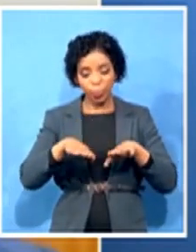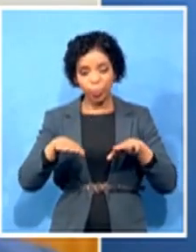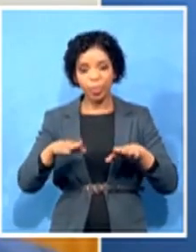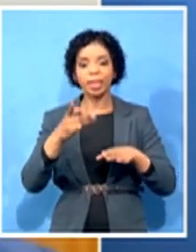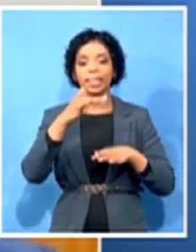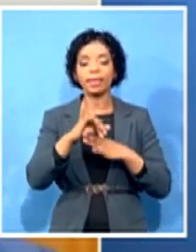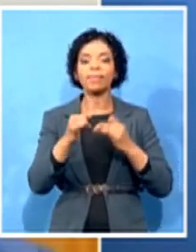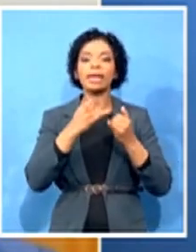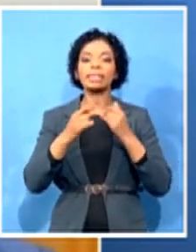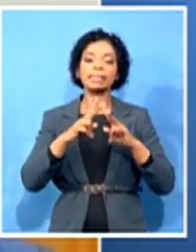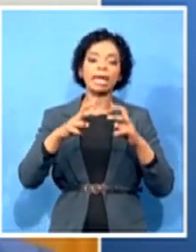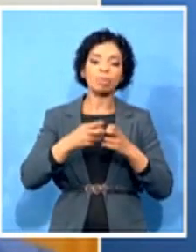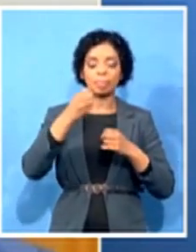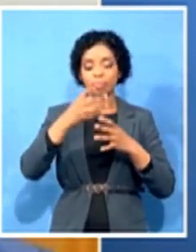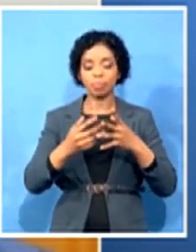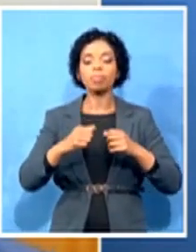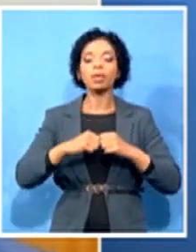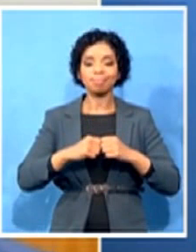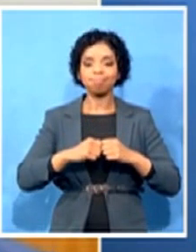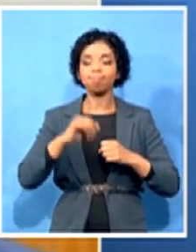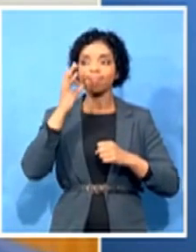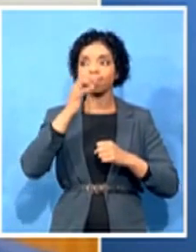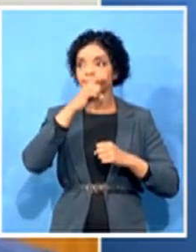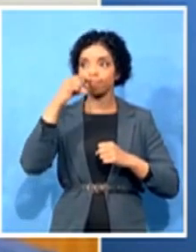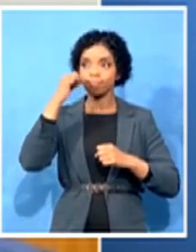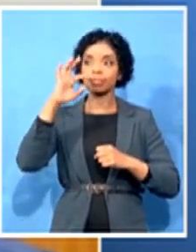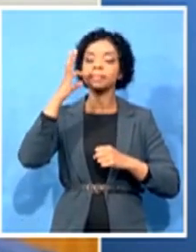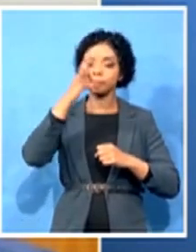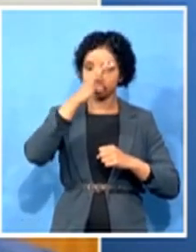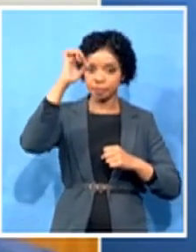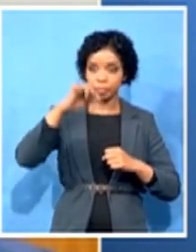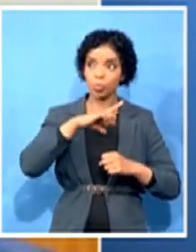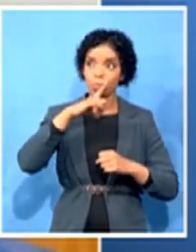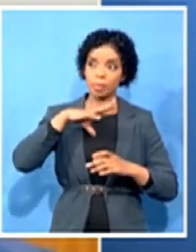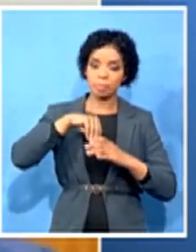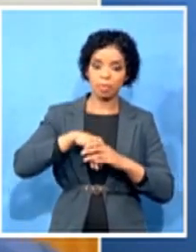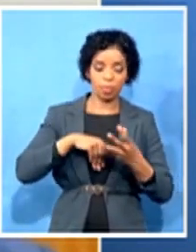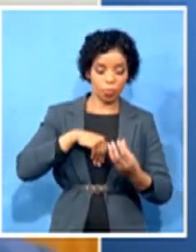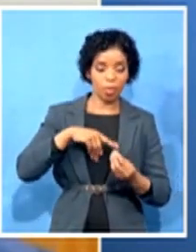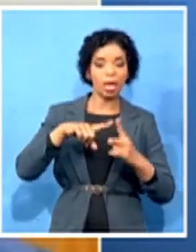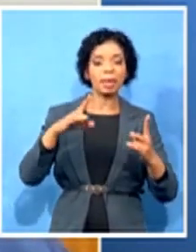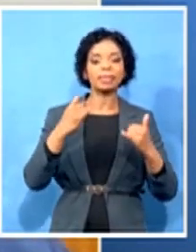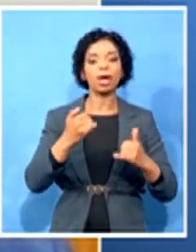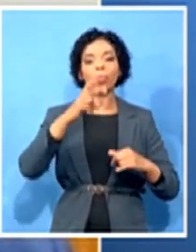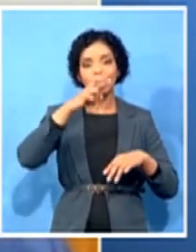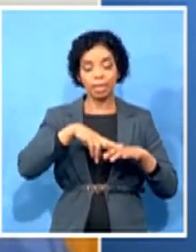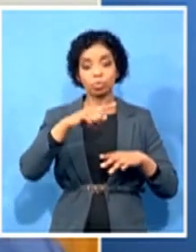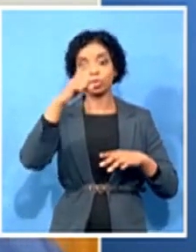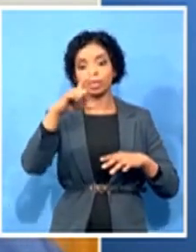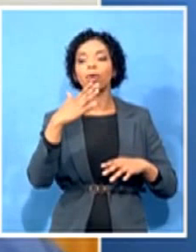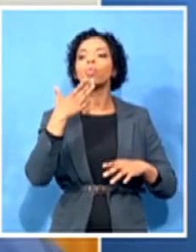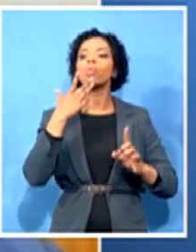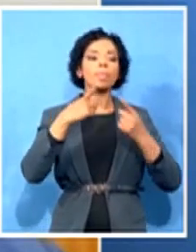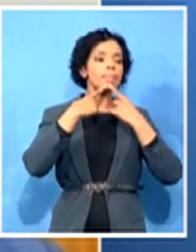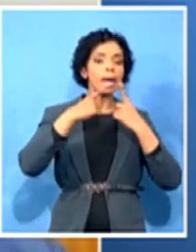legislation. So it's now our law enforcement agencies that need to check and see who was the publisher of this information, and then our media houses should now make sure that